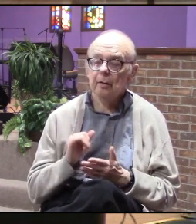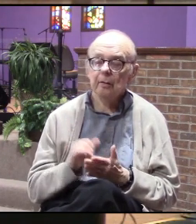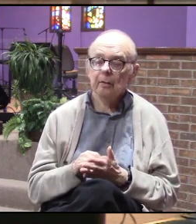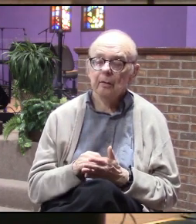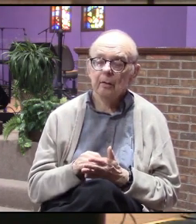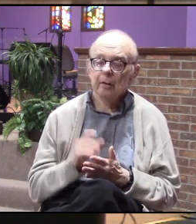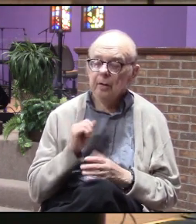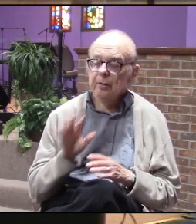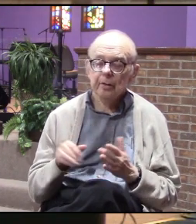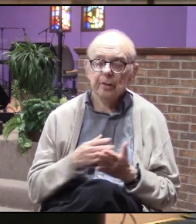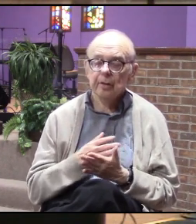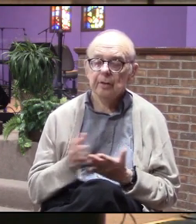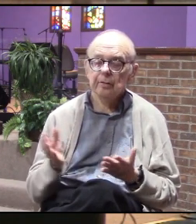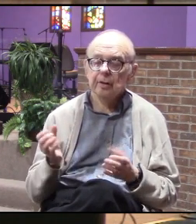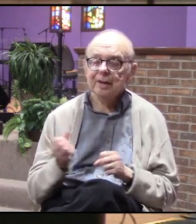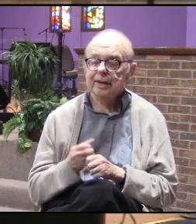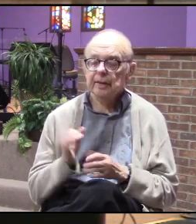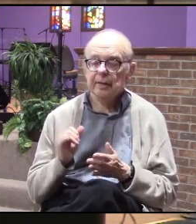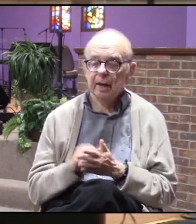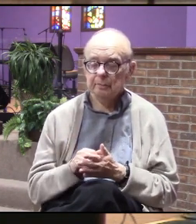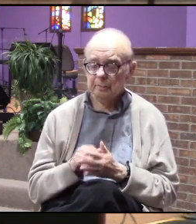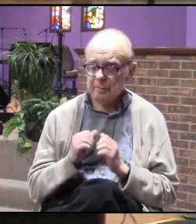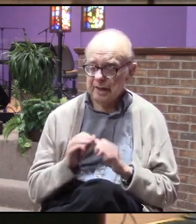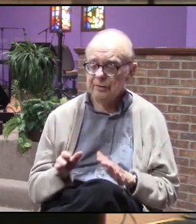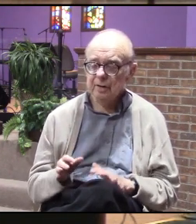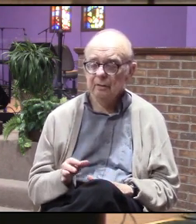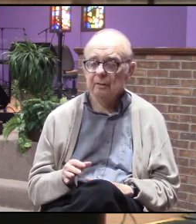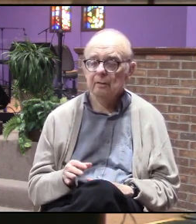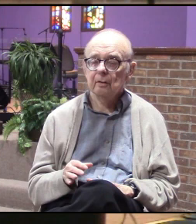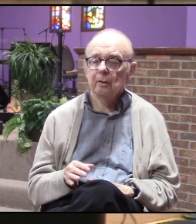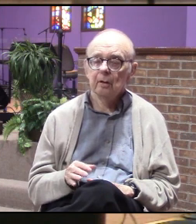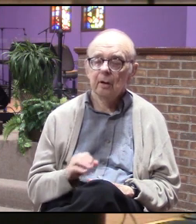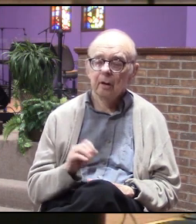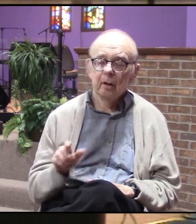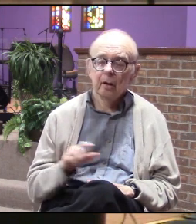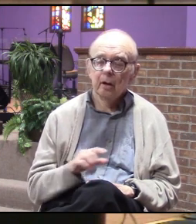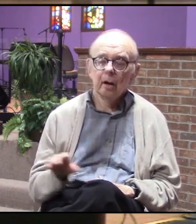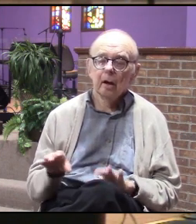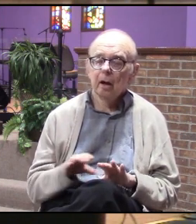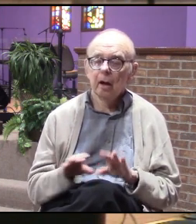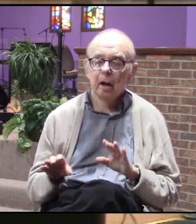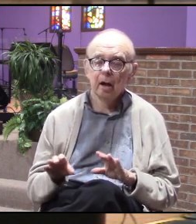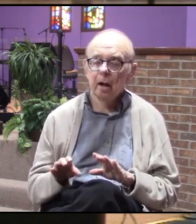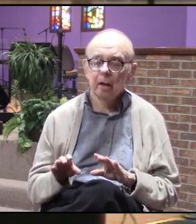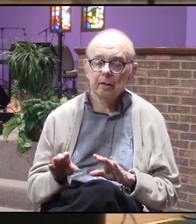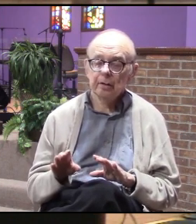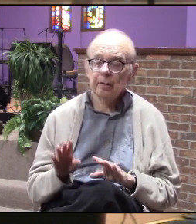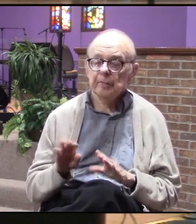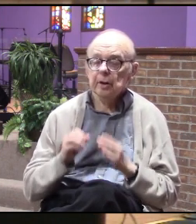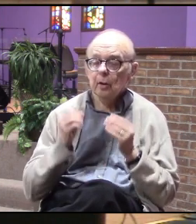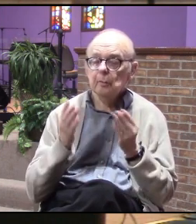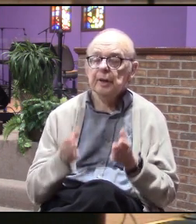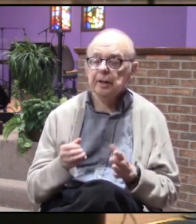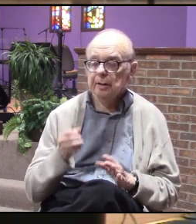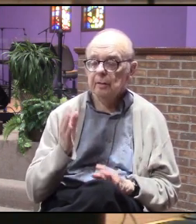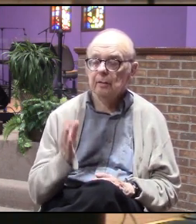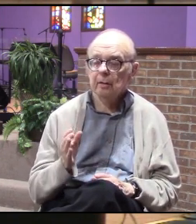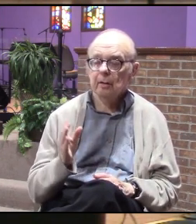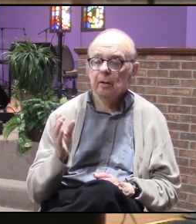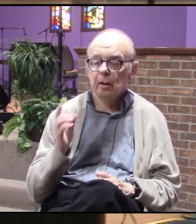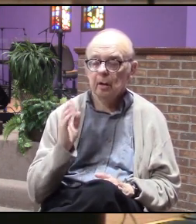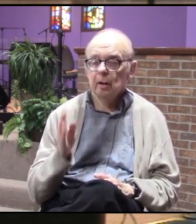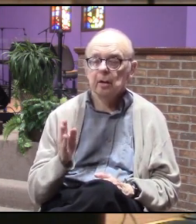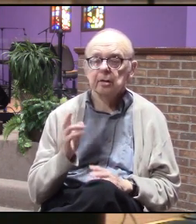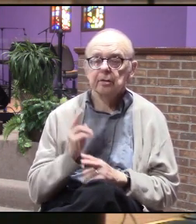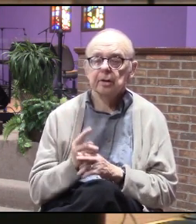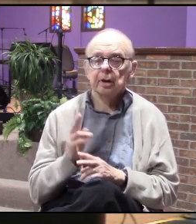Noah didn't do anything to earn this blessing. All he was doing was being obedient to God. God was taking